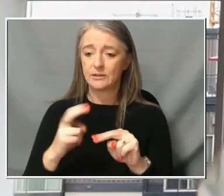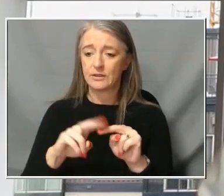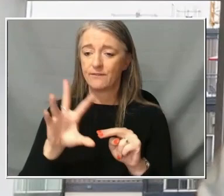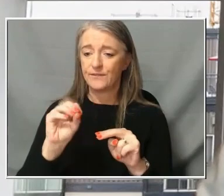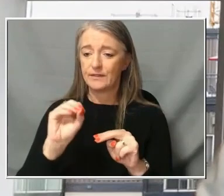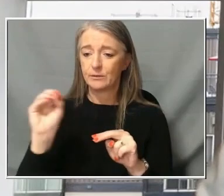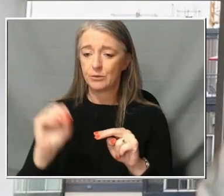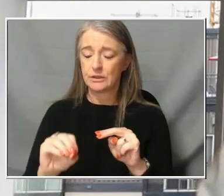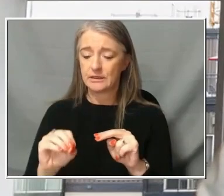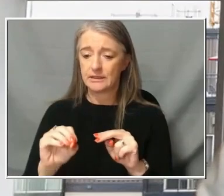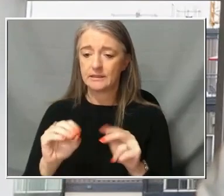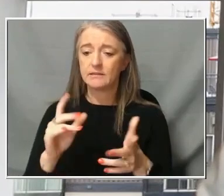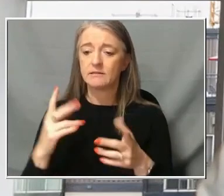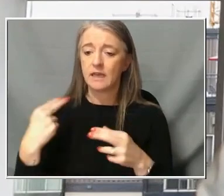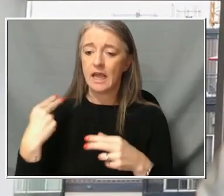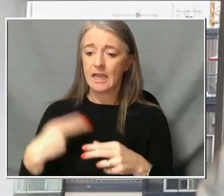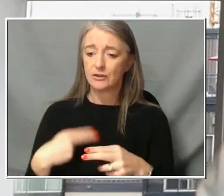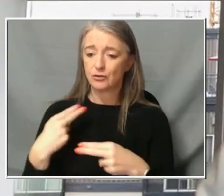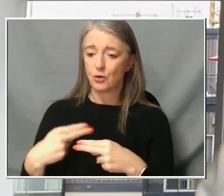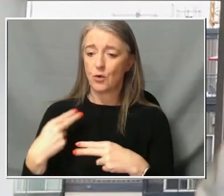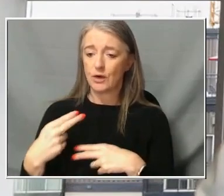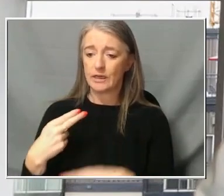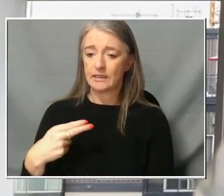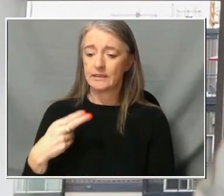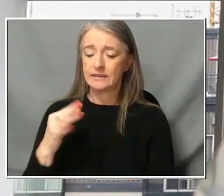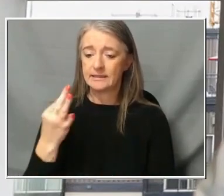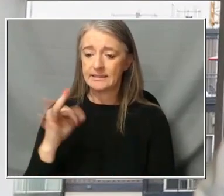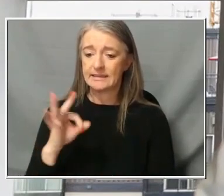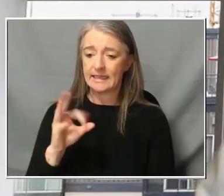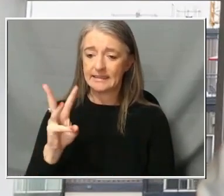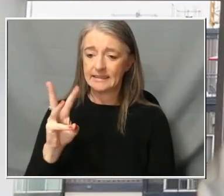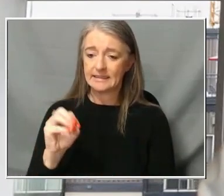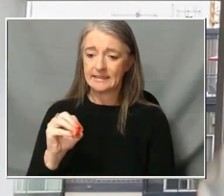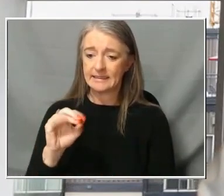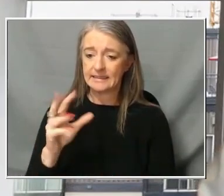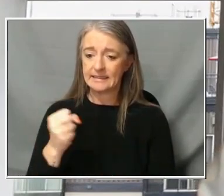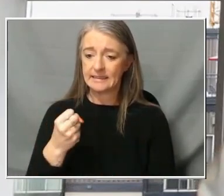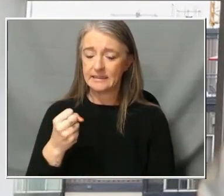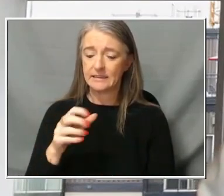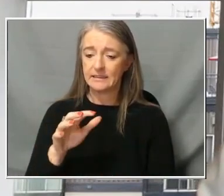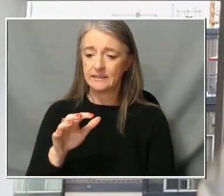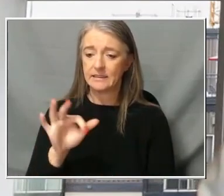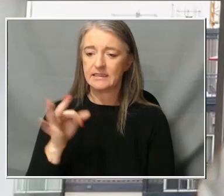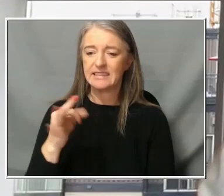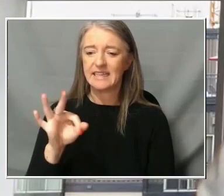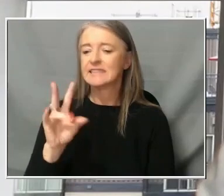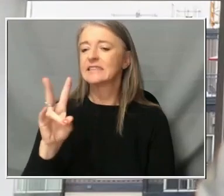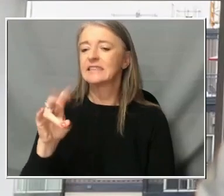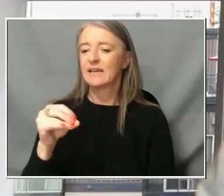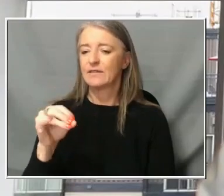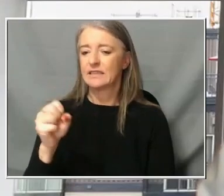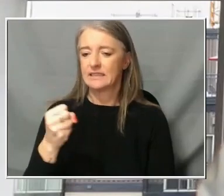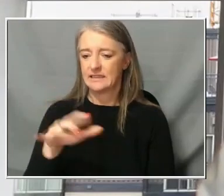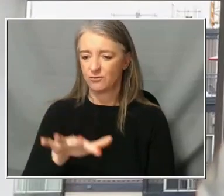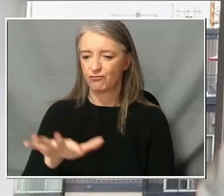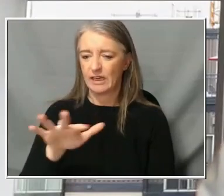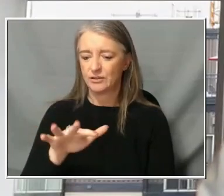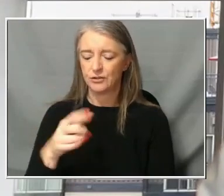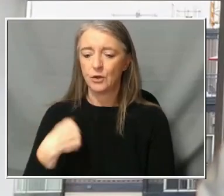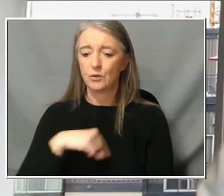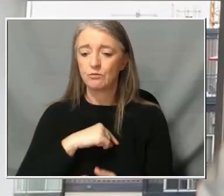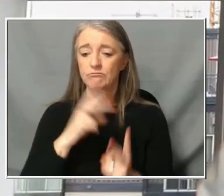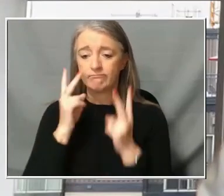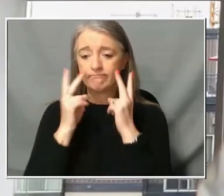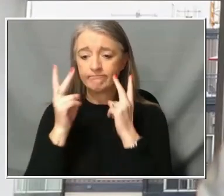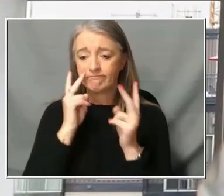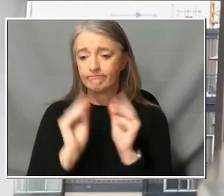50% from historic in 1960s range or 1970s range. So we're going to see